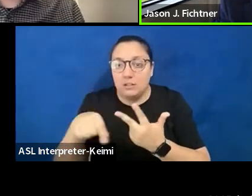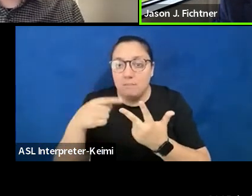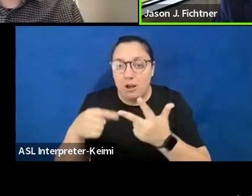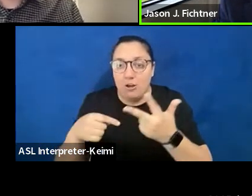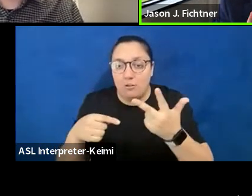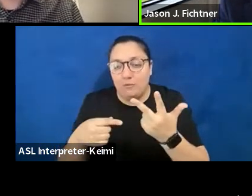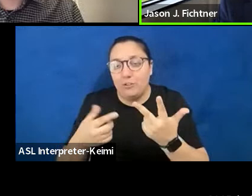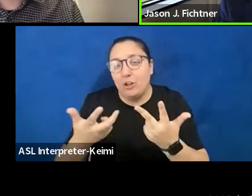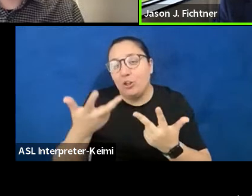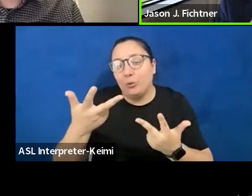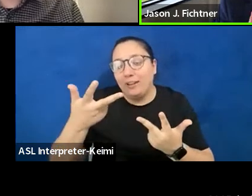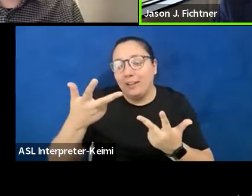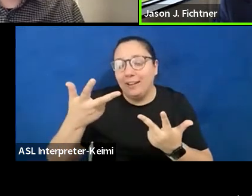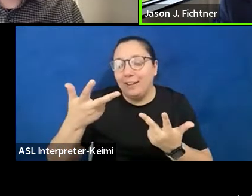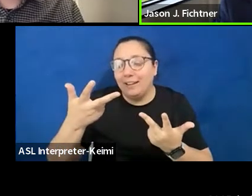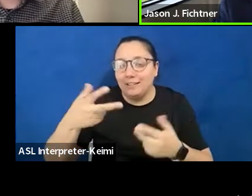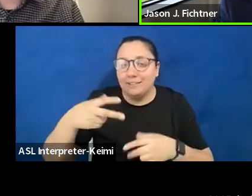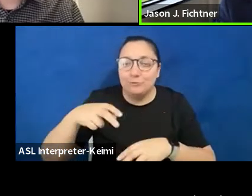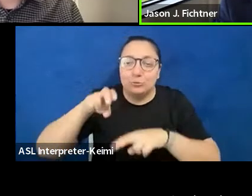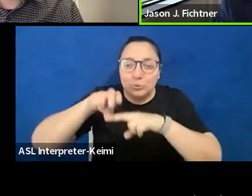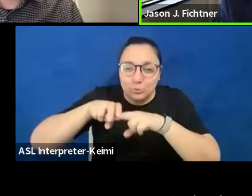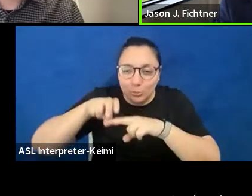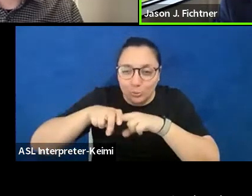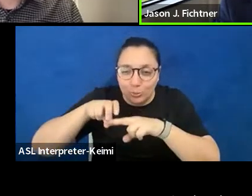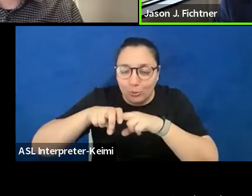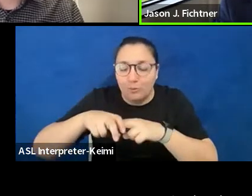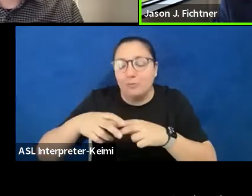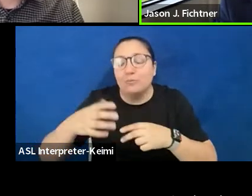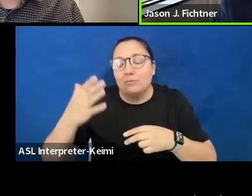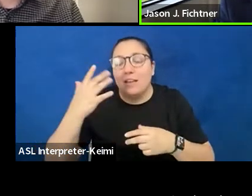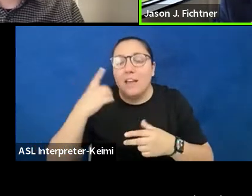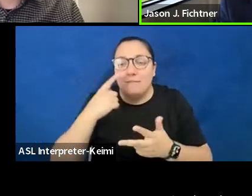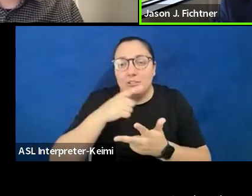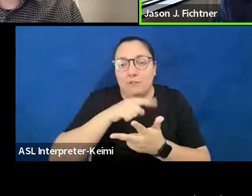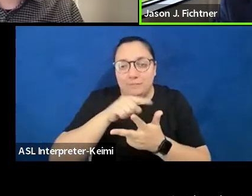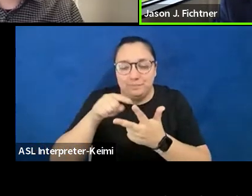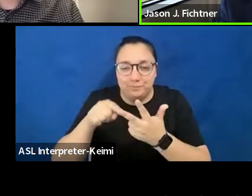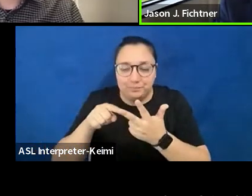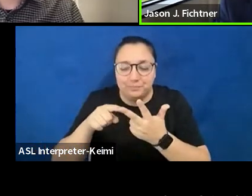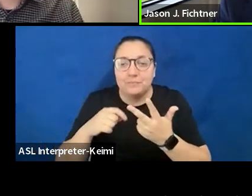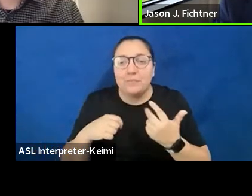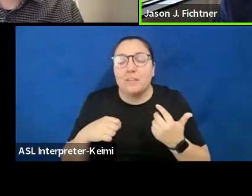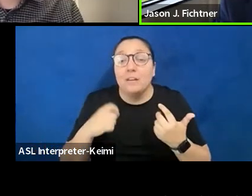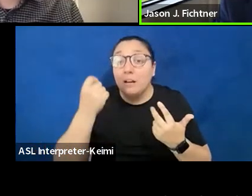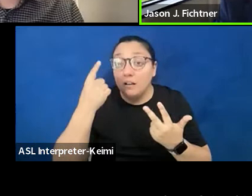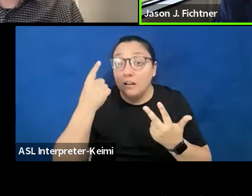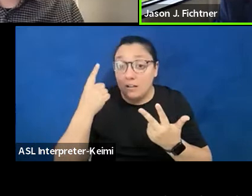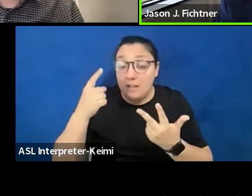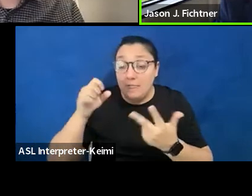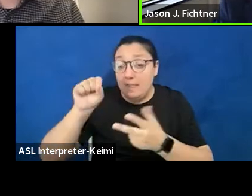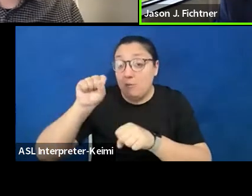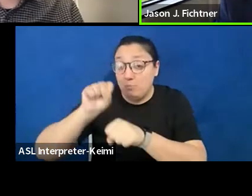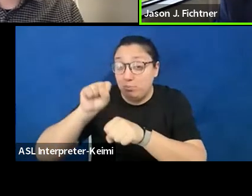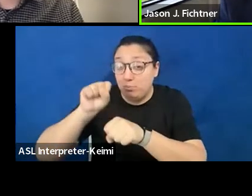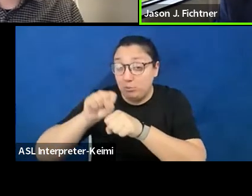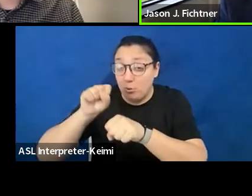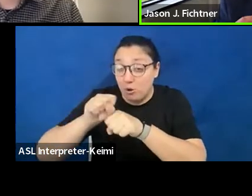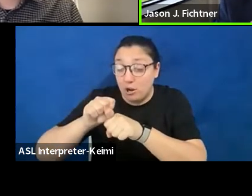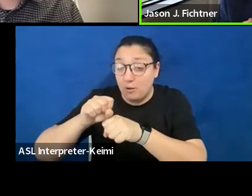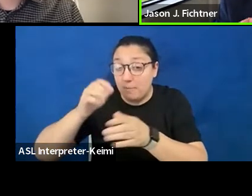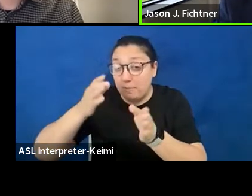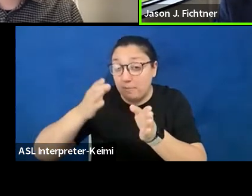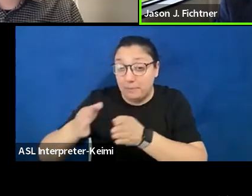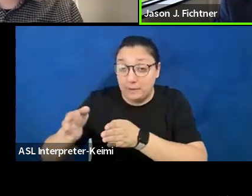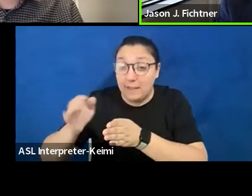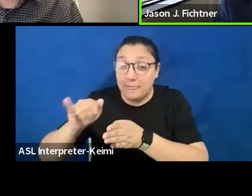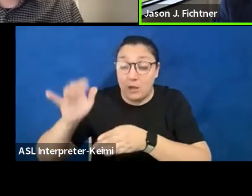supposed to have Social Security, personal savings, and an employer-sponsored plan. Originally, the employer plan was a defined benefit plan. And I think when